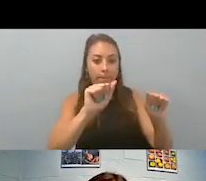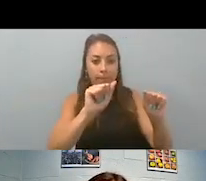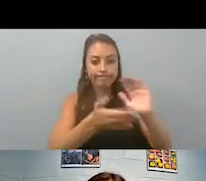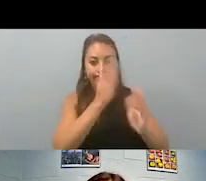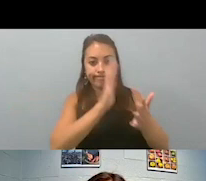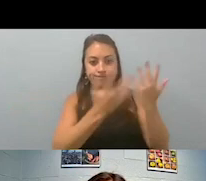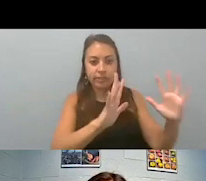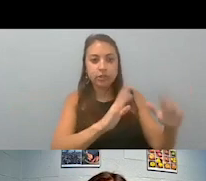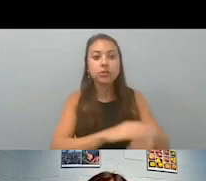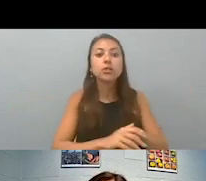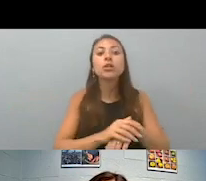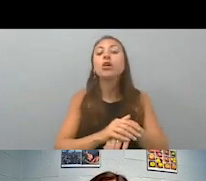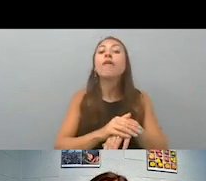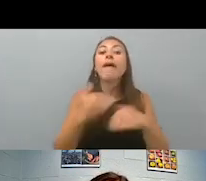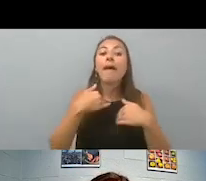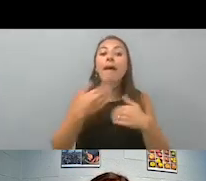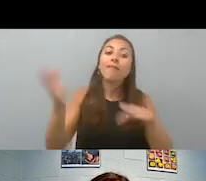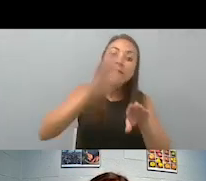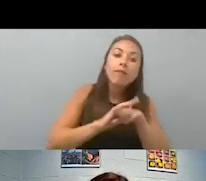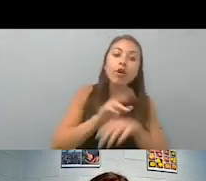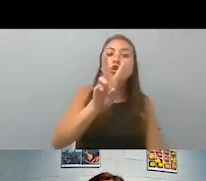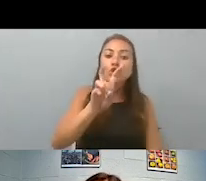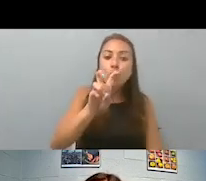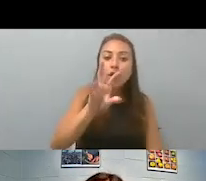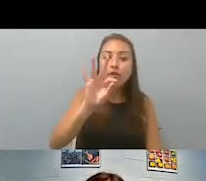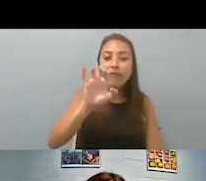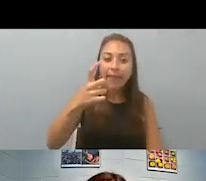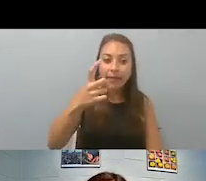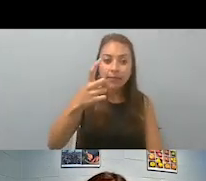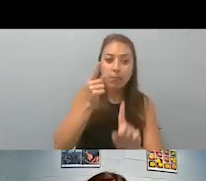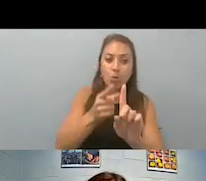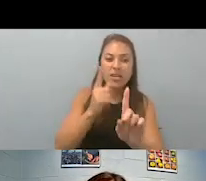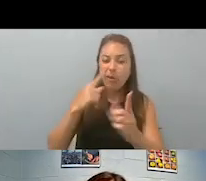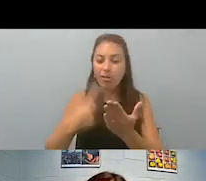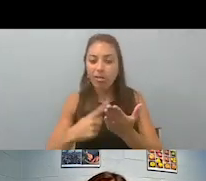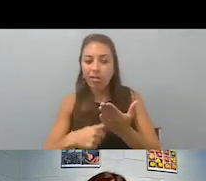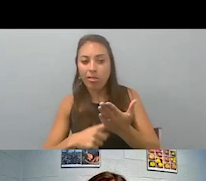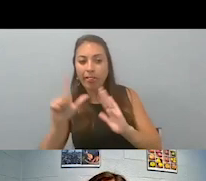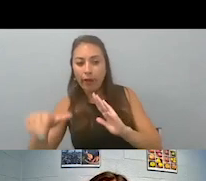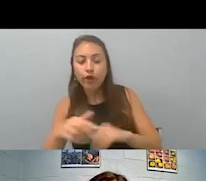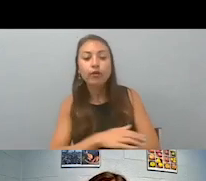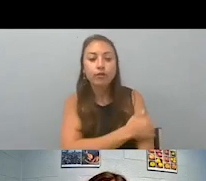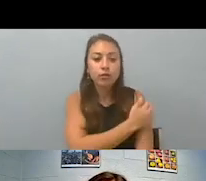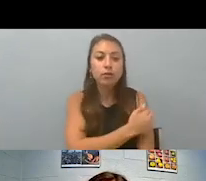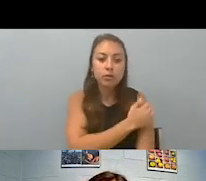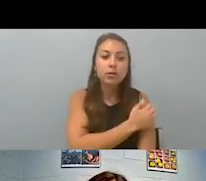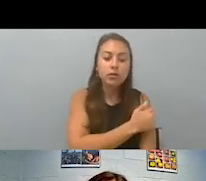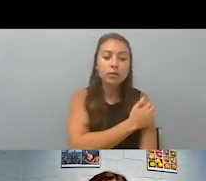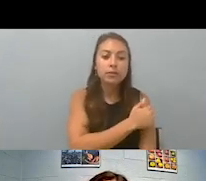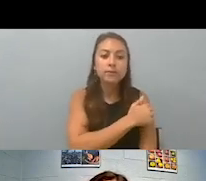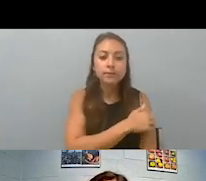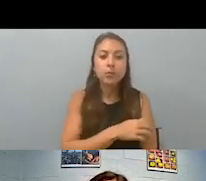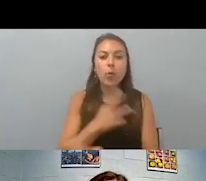an additional 200 flex points to use, and I'll talk a little bit about the differences in a second between meal credits and